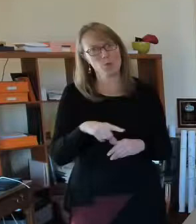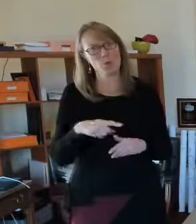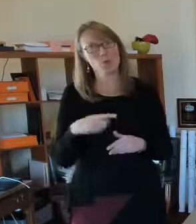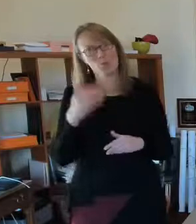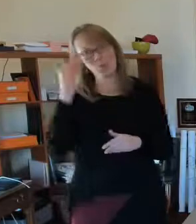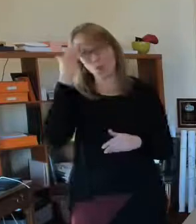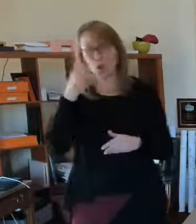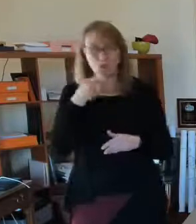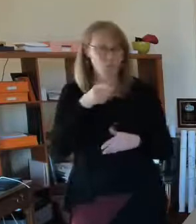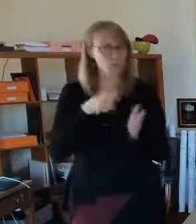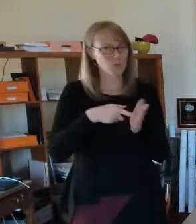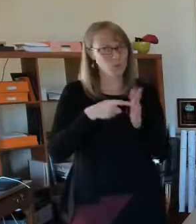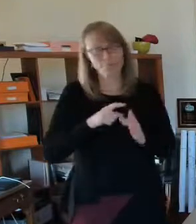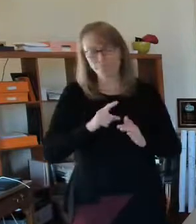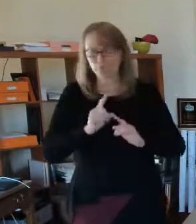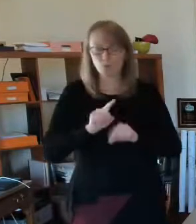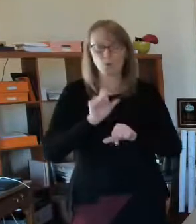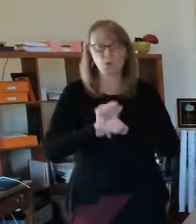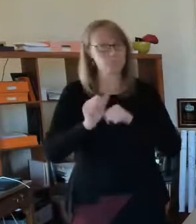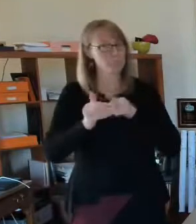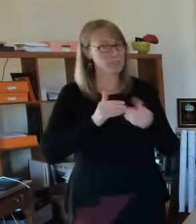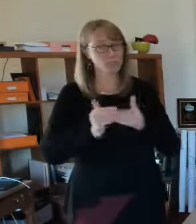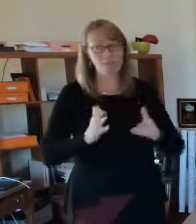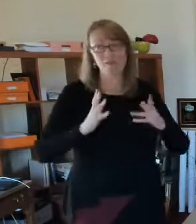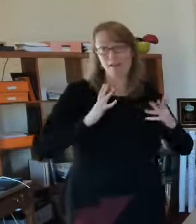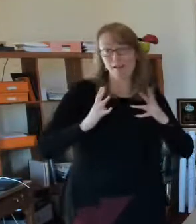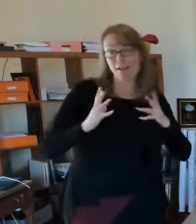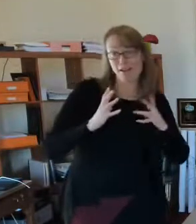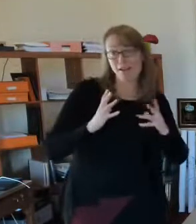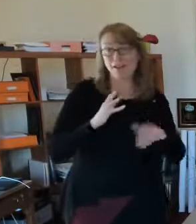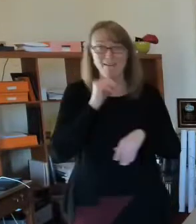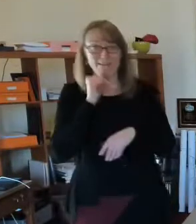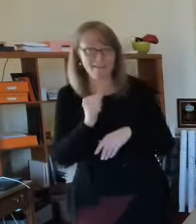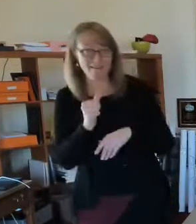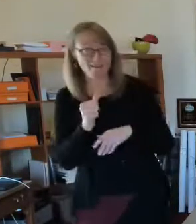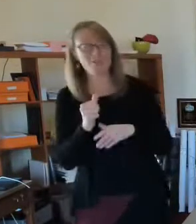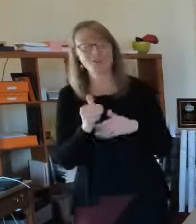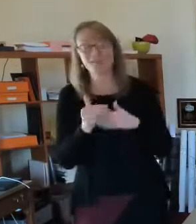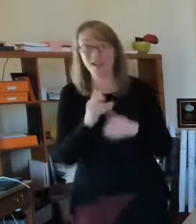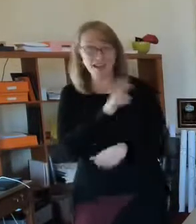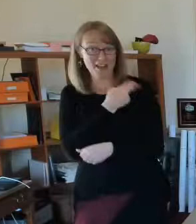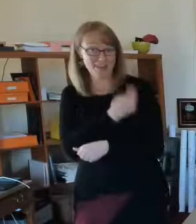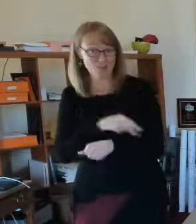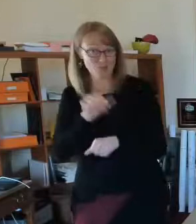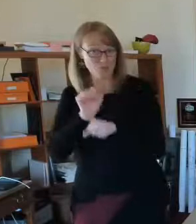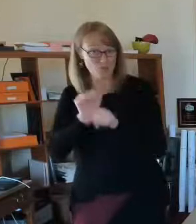it's a holiday or whether it isn't. Our hospital workers are working today.